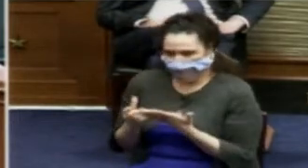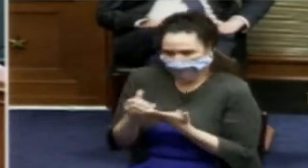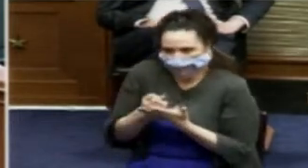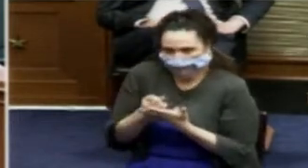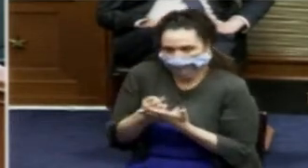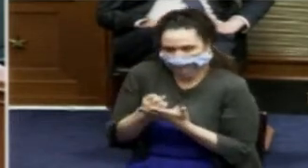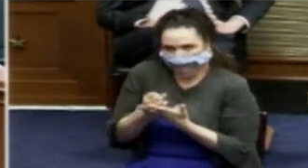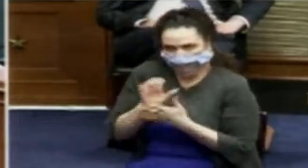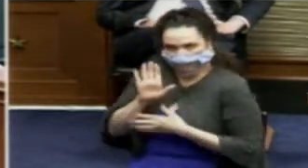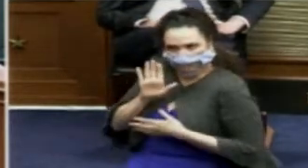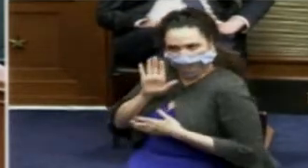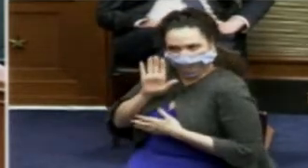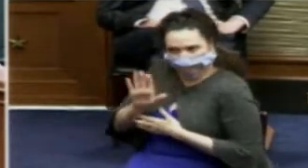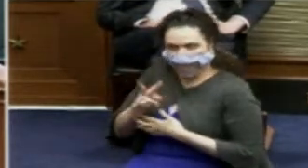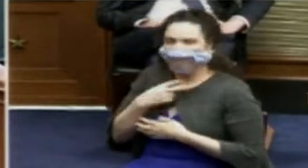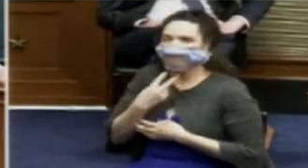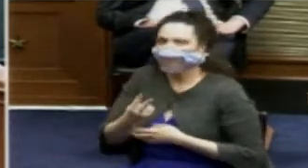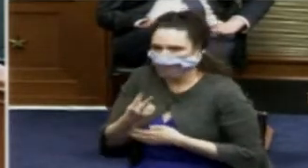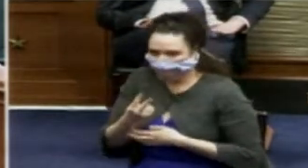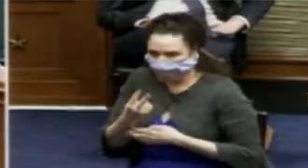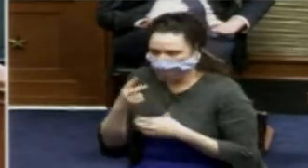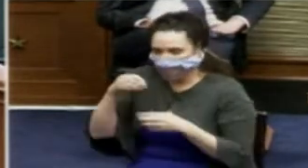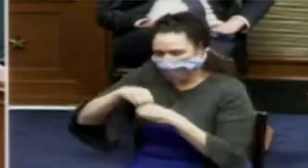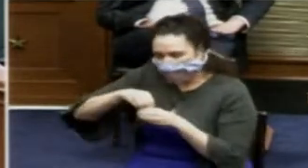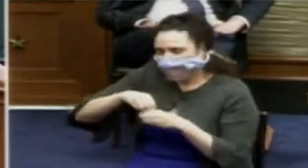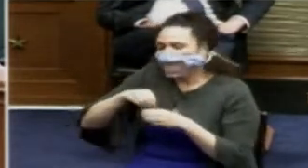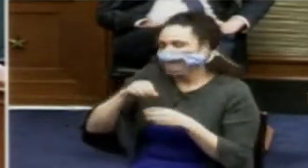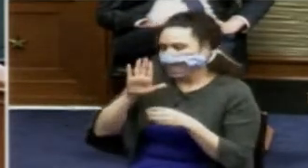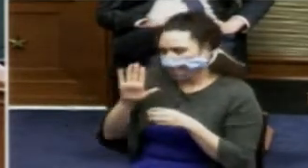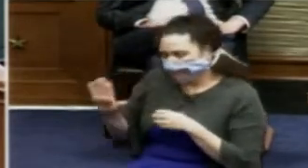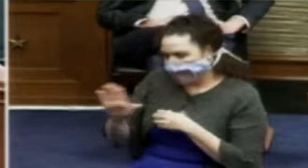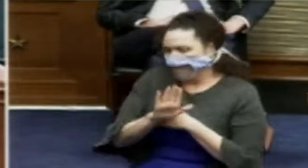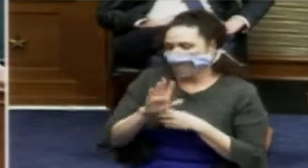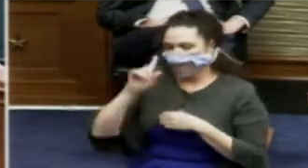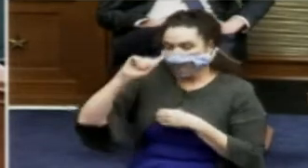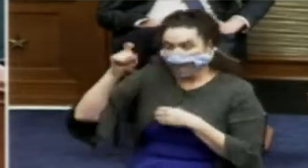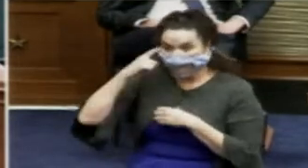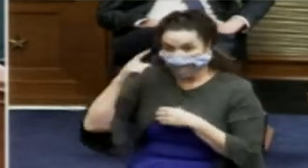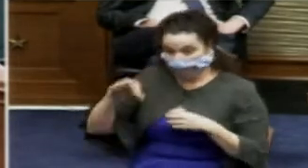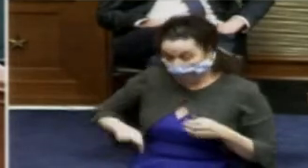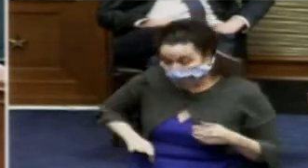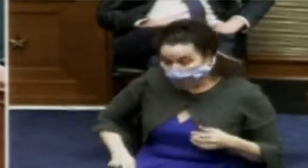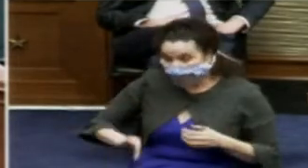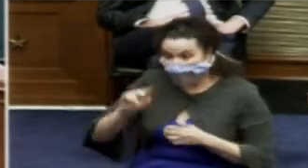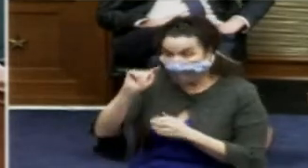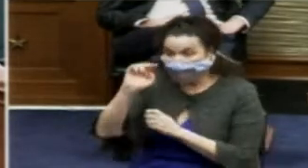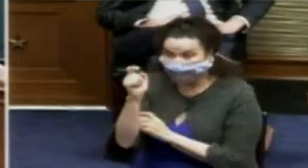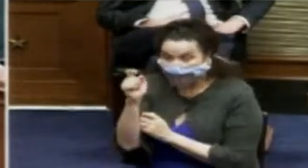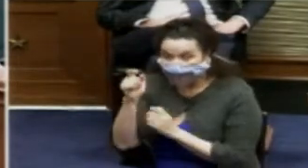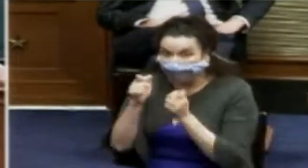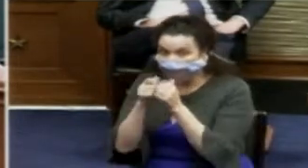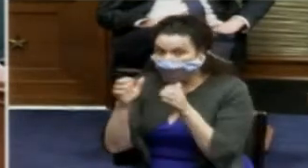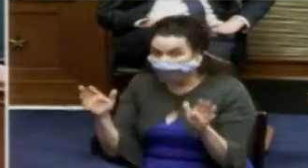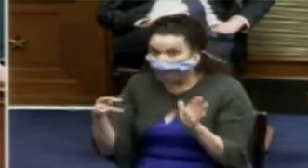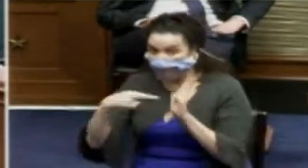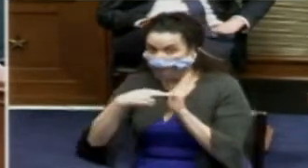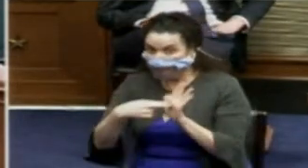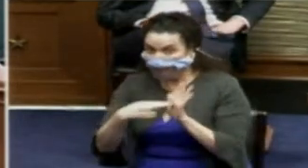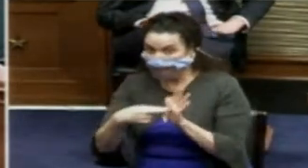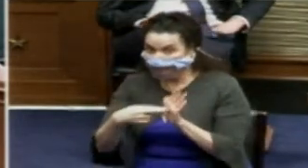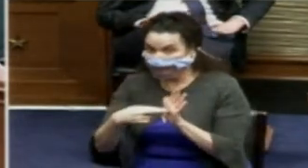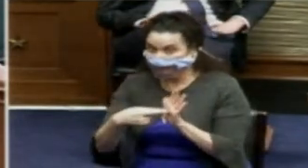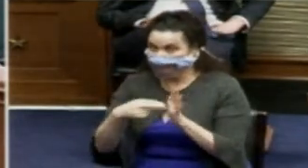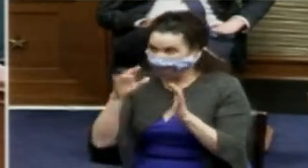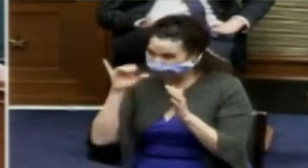their own government. Taxation without representation was the battle cry